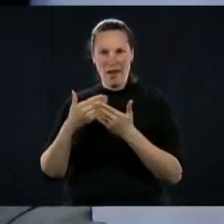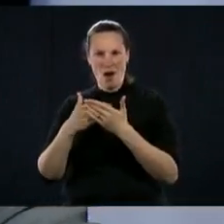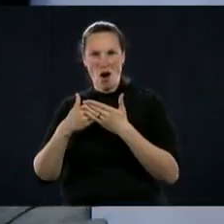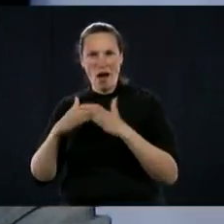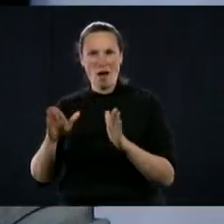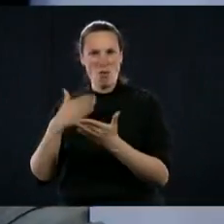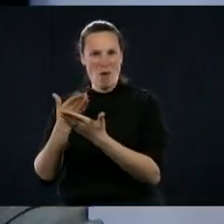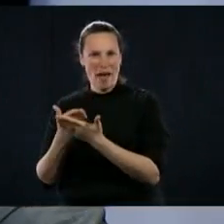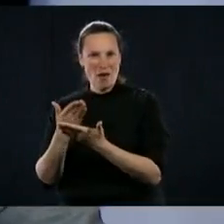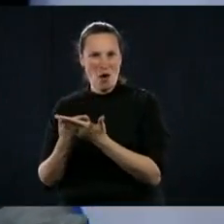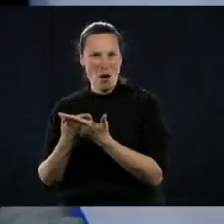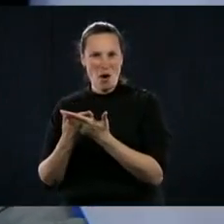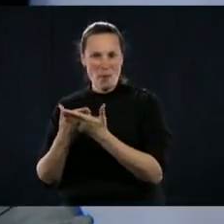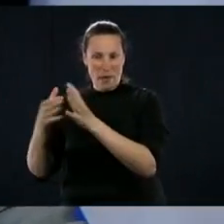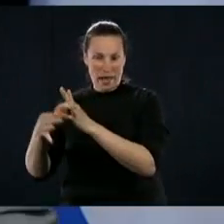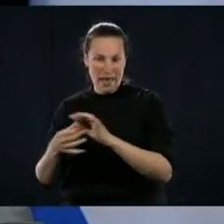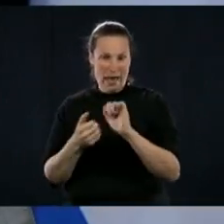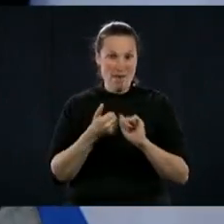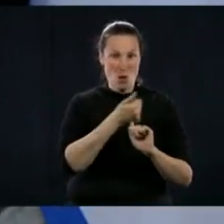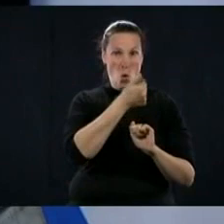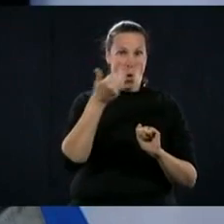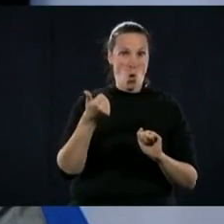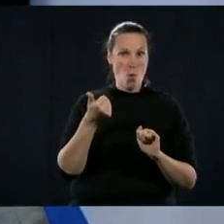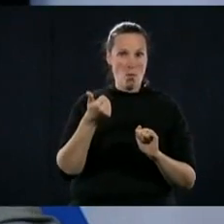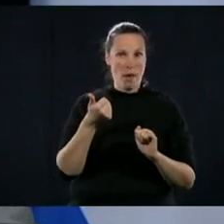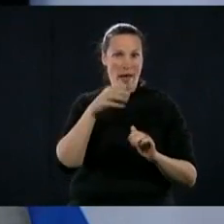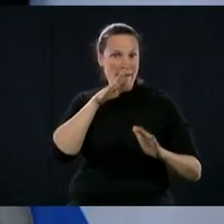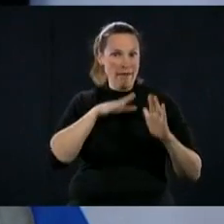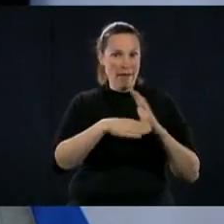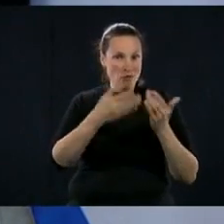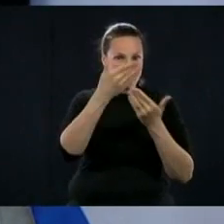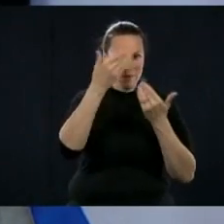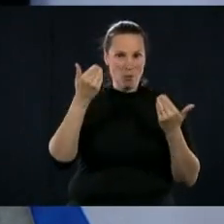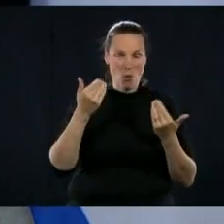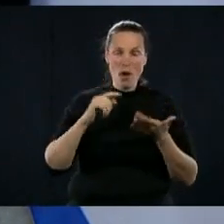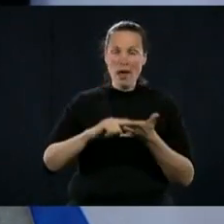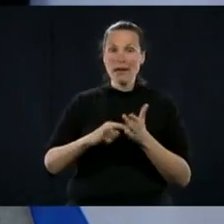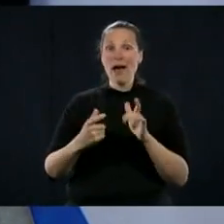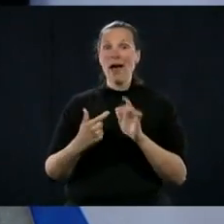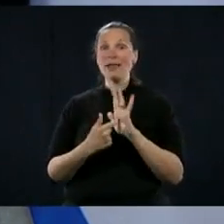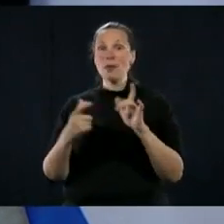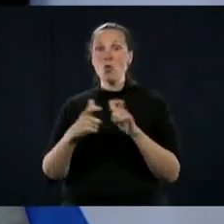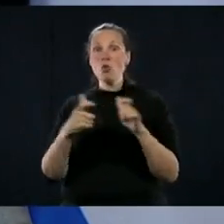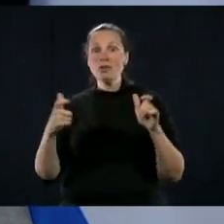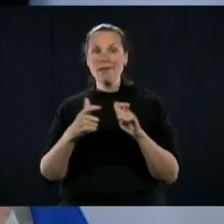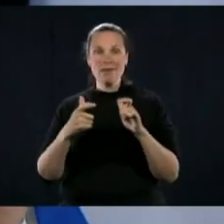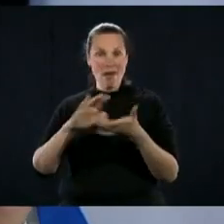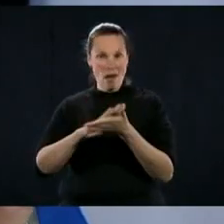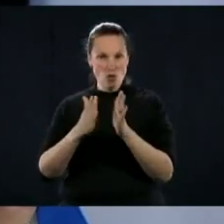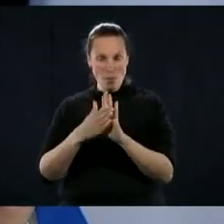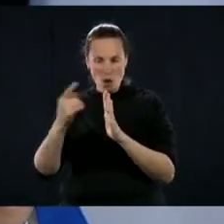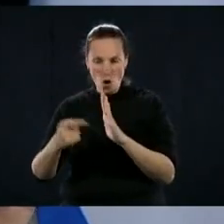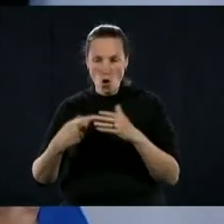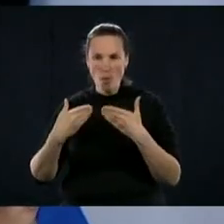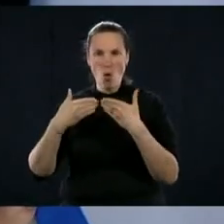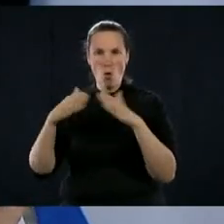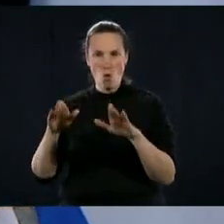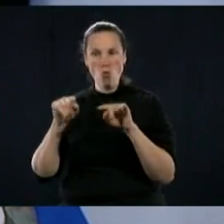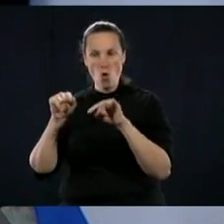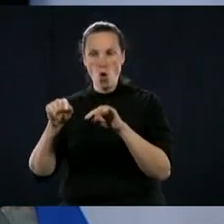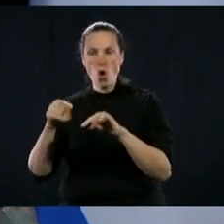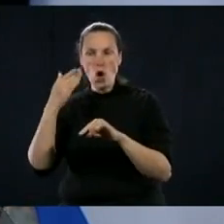community transmission that won't be linked to the reopening. That's why we have to go step by step, because when we open up,